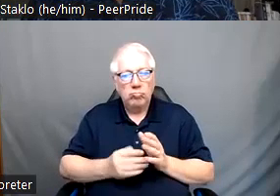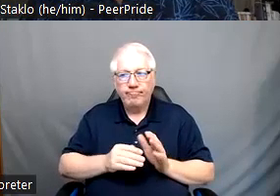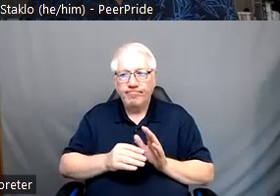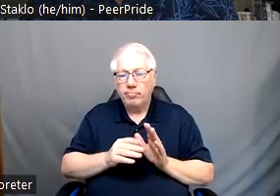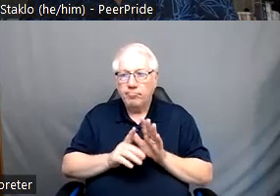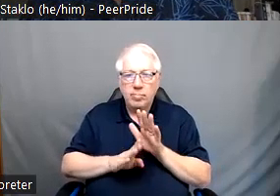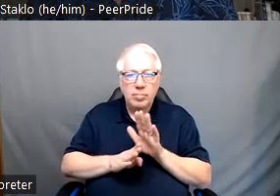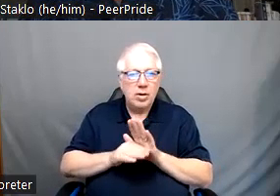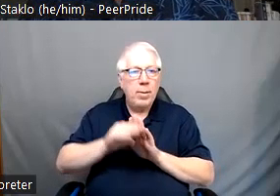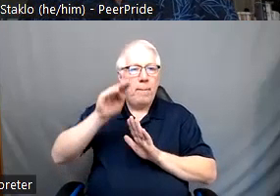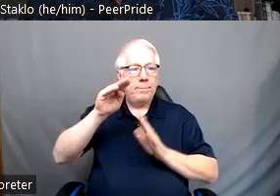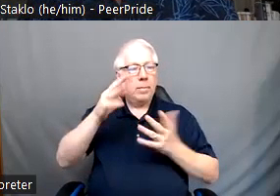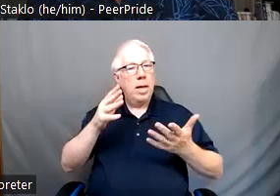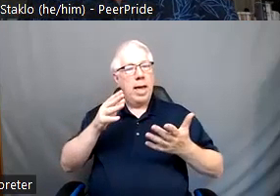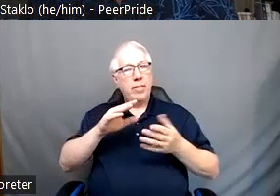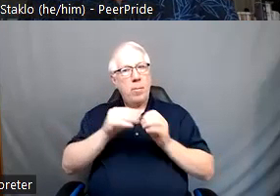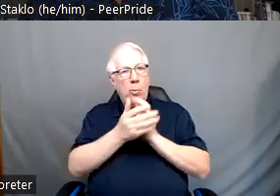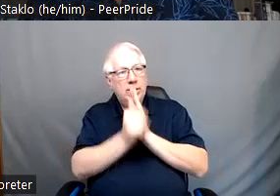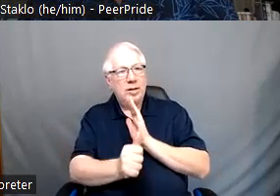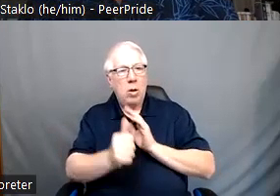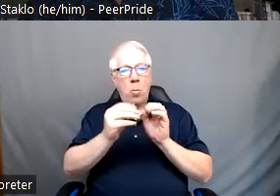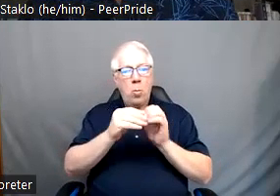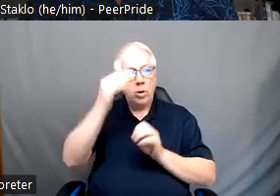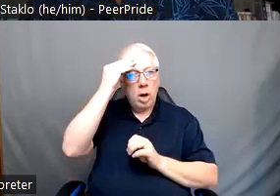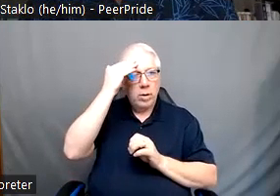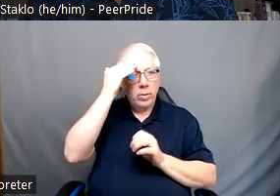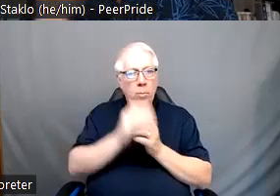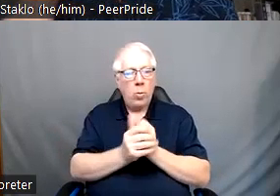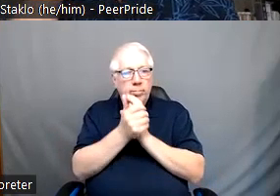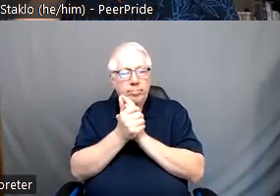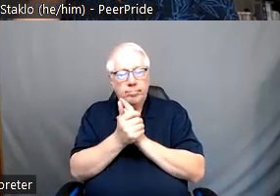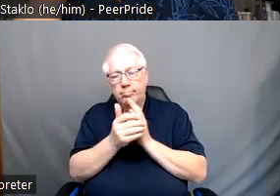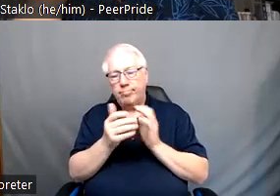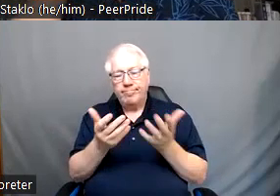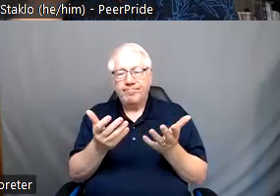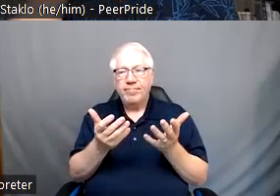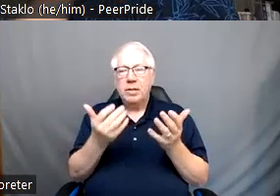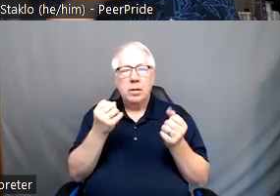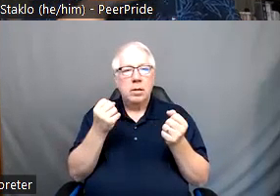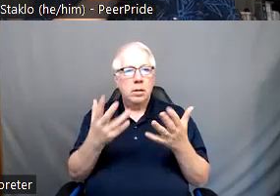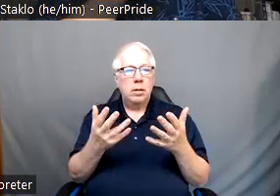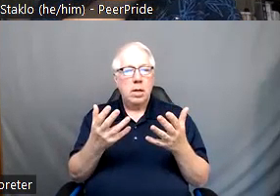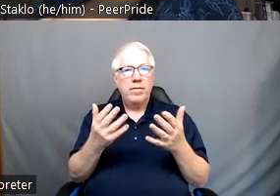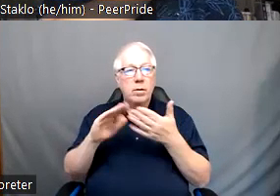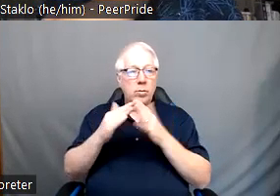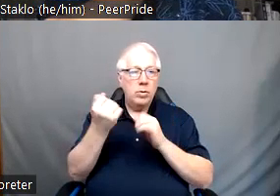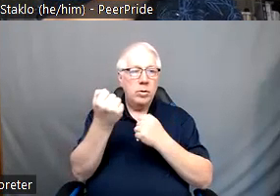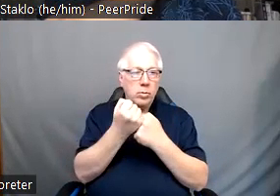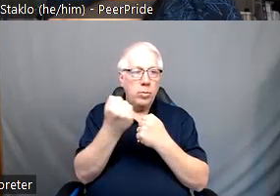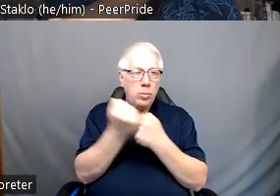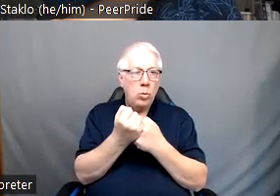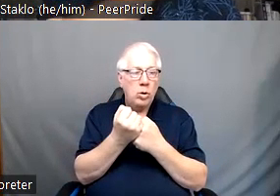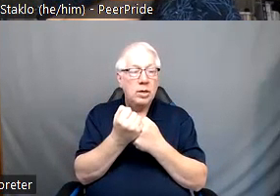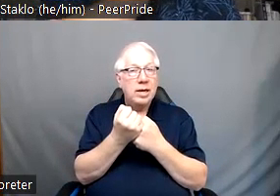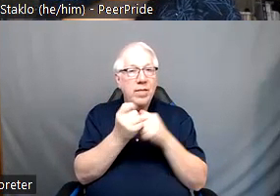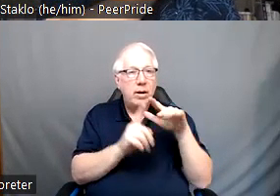obviously with organizations like Kirill is running, there's lots of community supports that are kind of